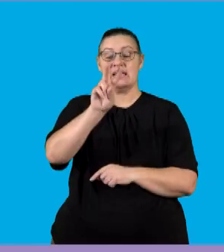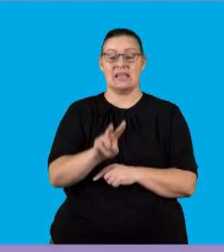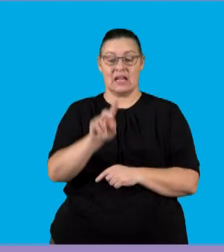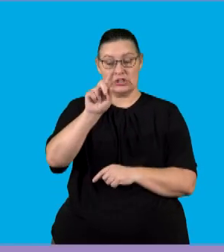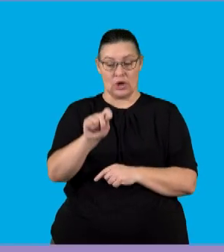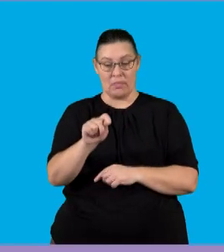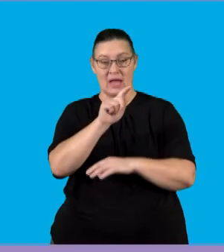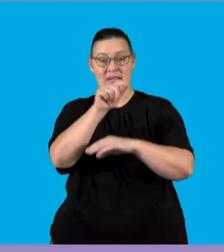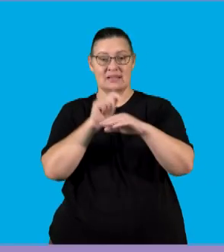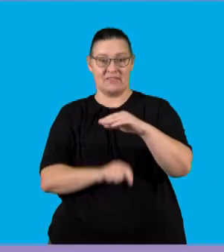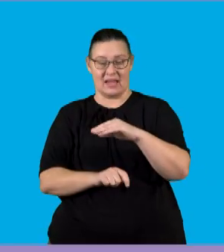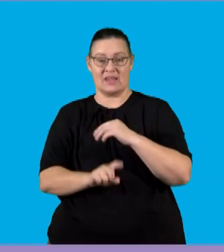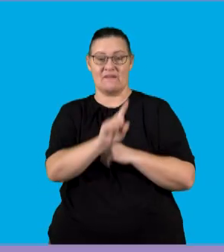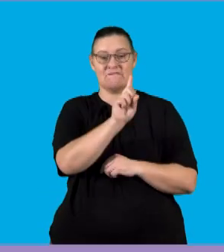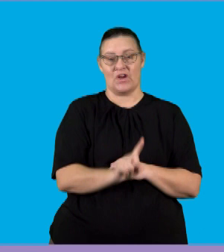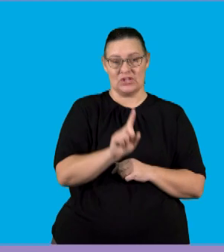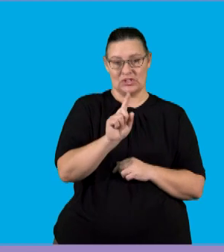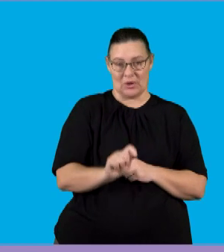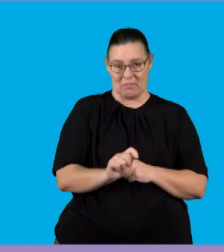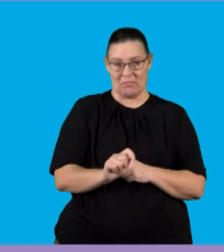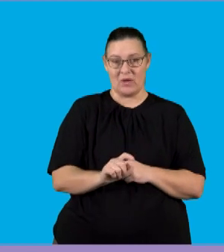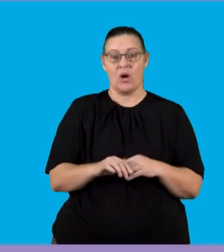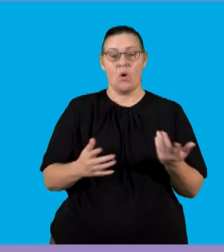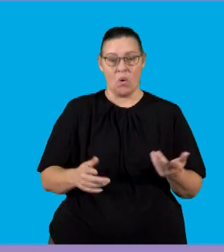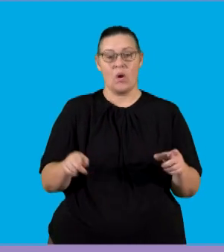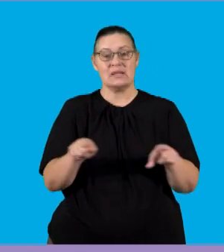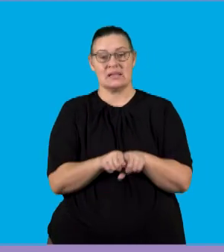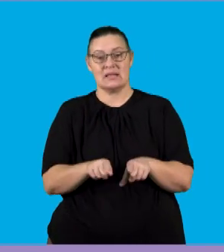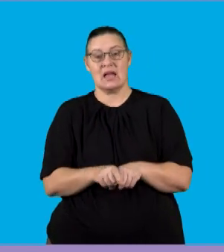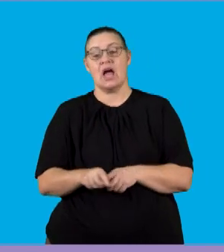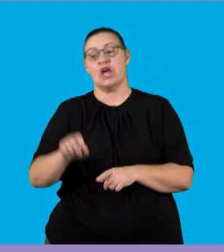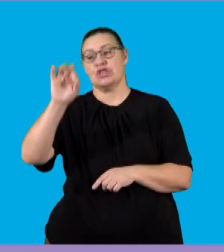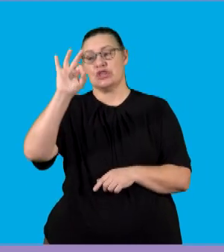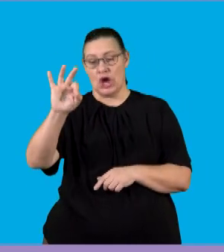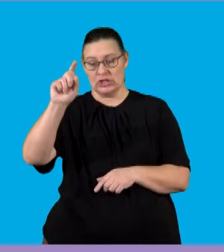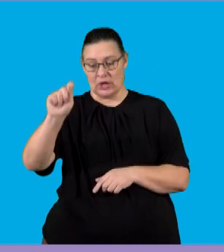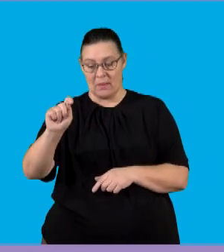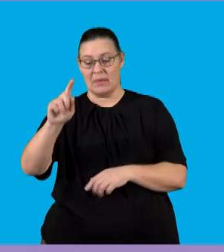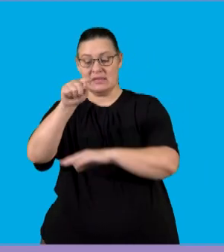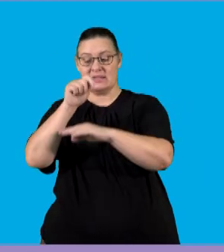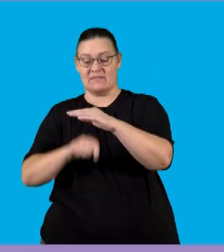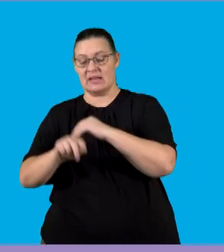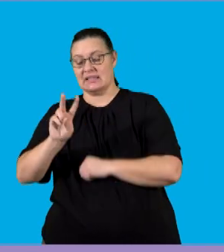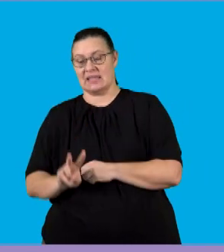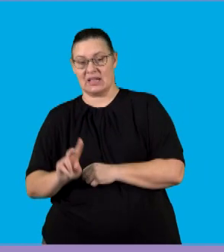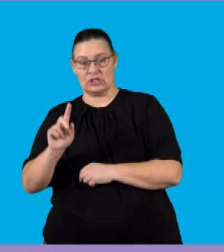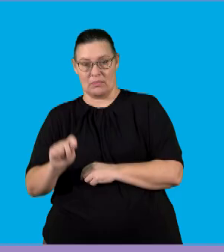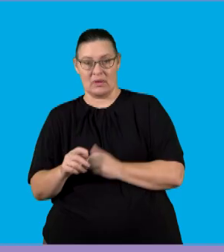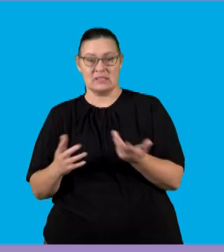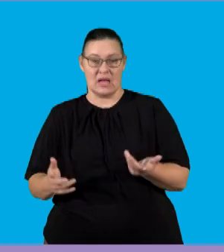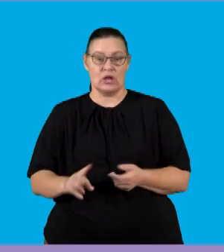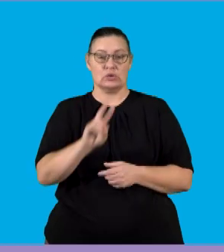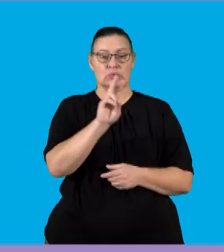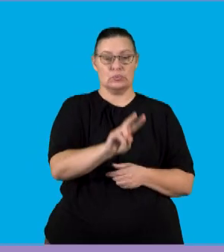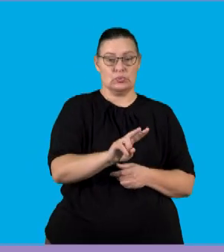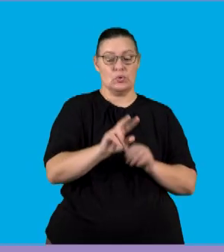term divided by the first term, and which is also equal to the third term divided by the second term. For example, in the sequence